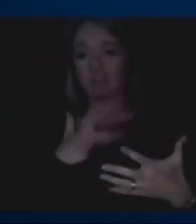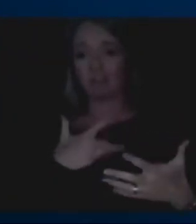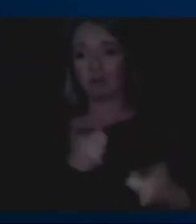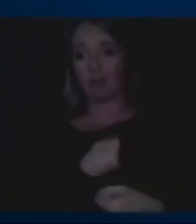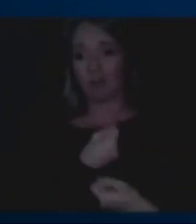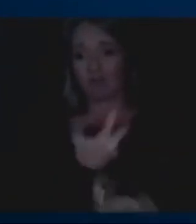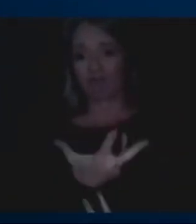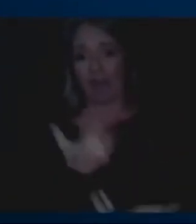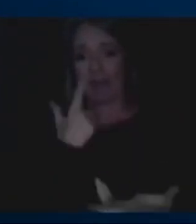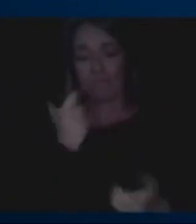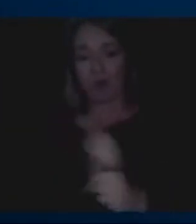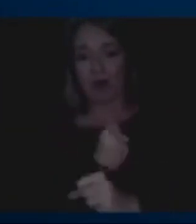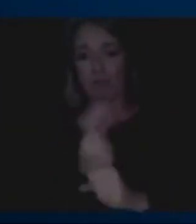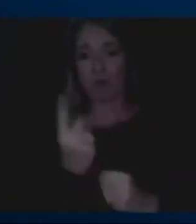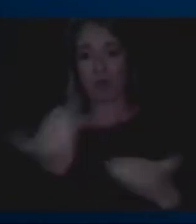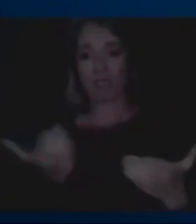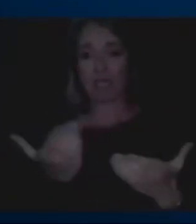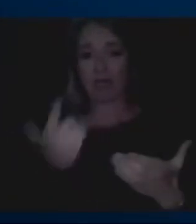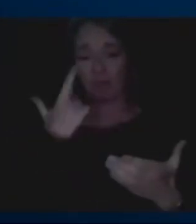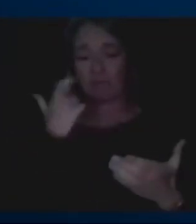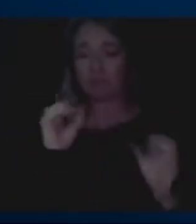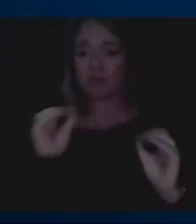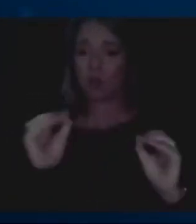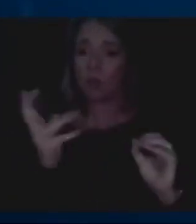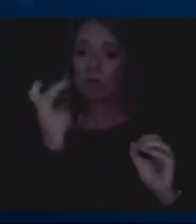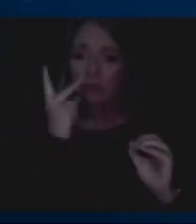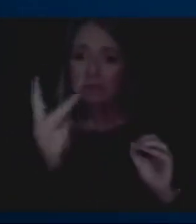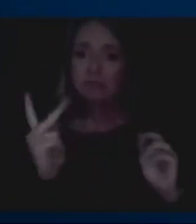because no one wants to see anybody go through that.